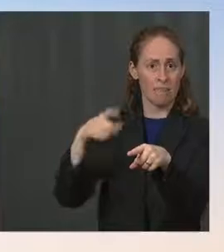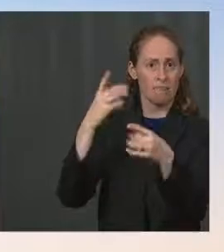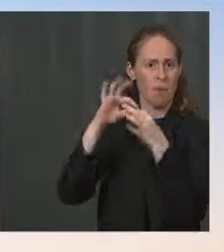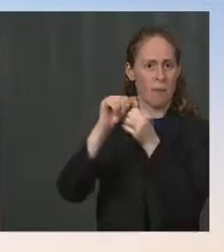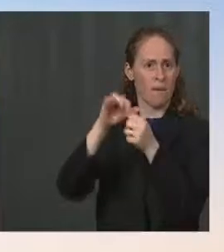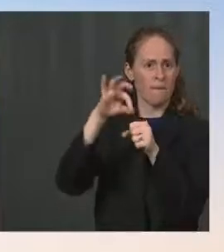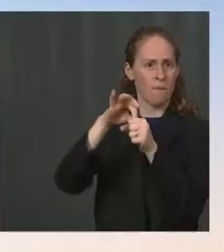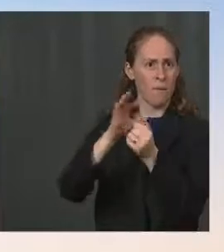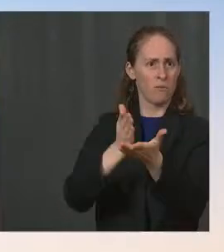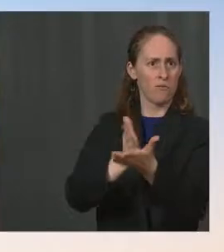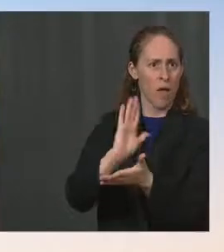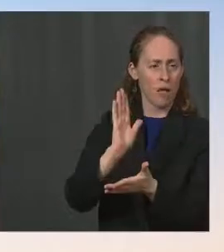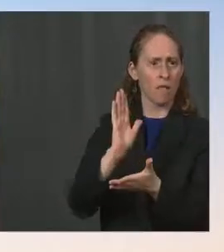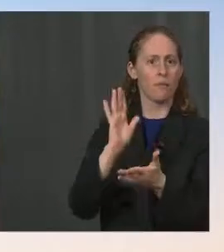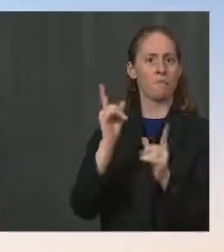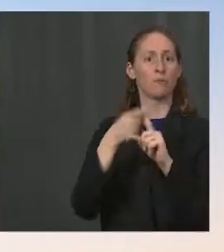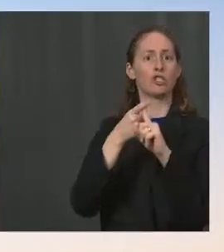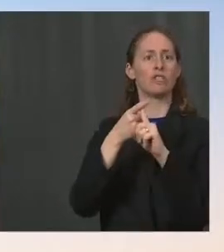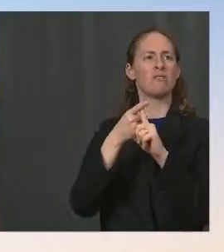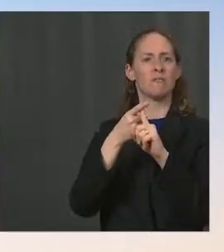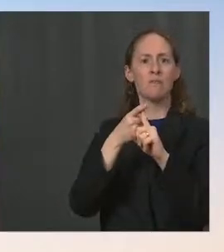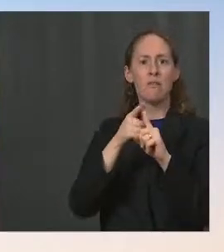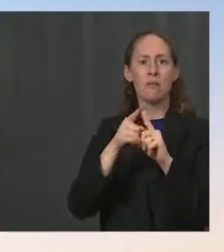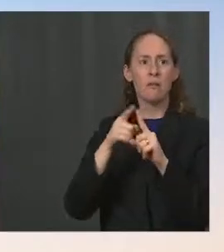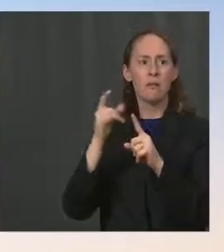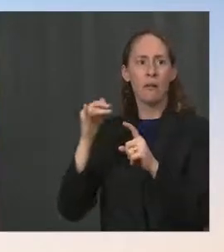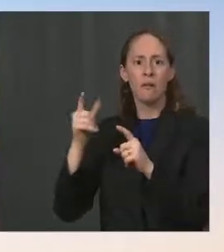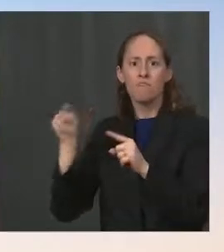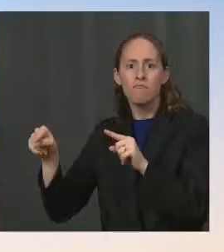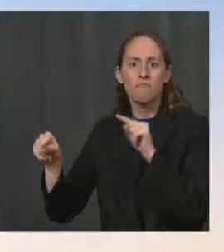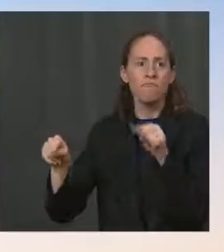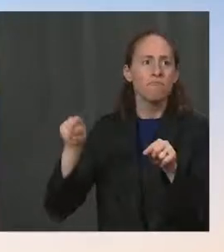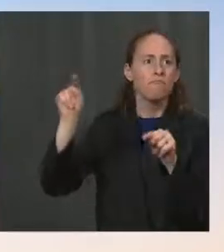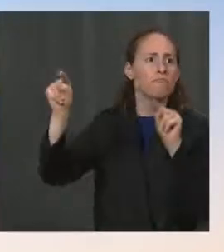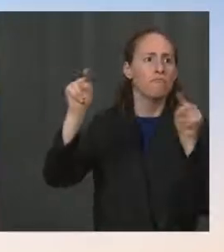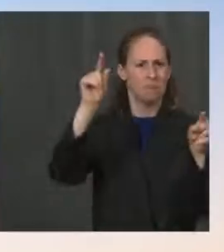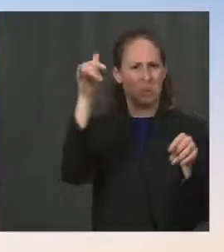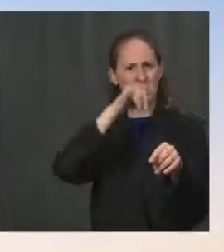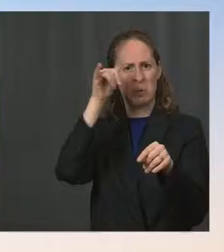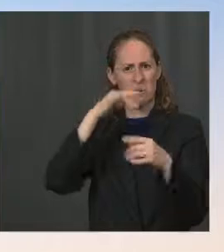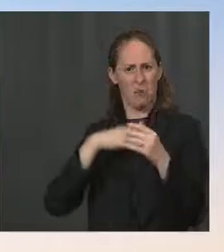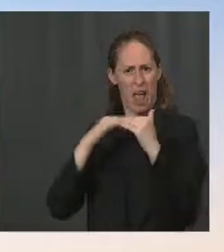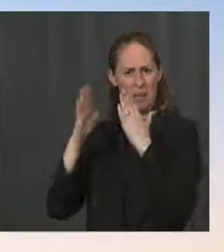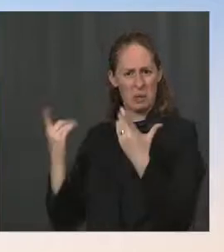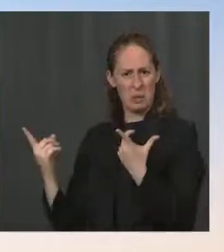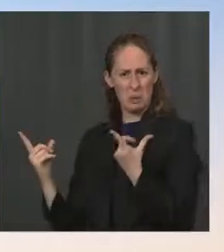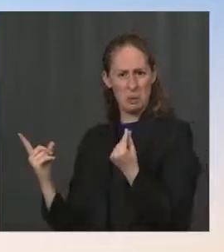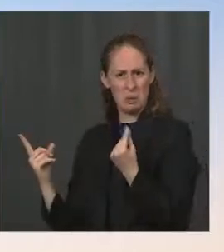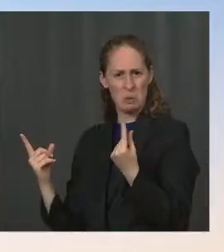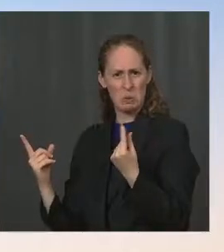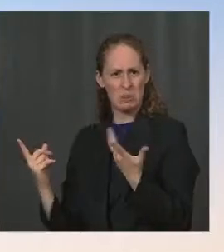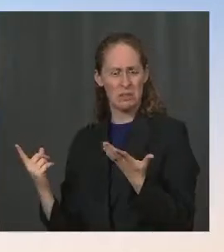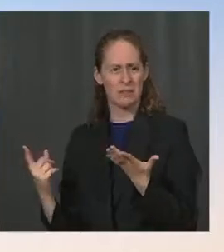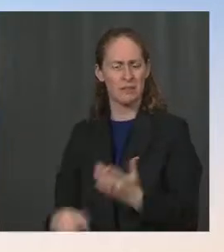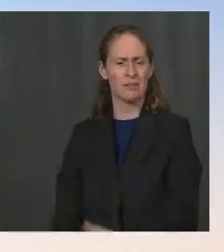And what is the recourse for the White House at a federal level to help prevent this? Well, the step that can be taken is for the codification of Roe,